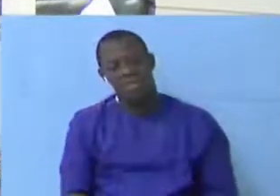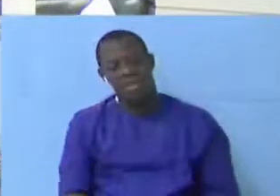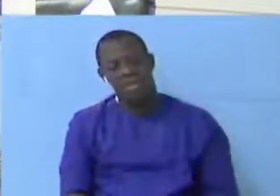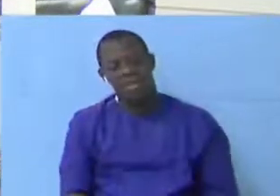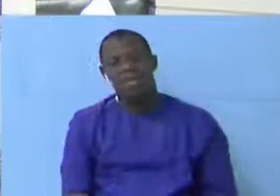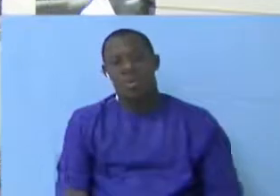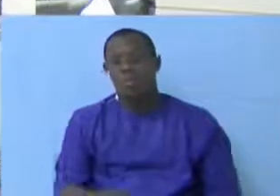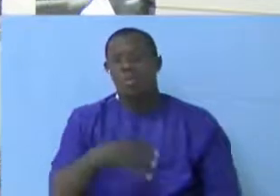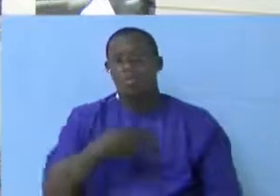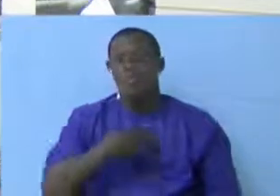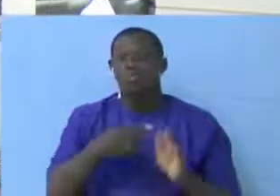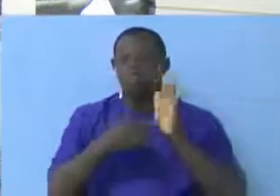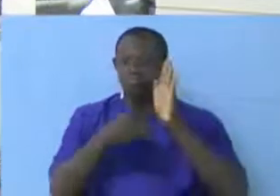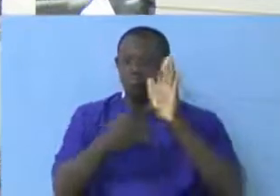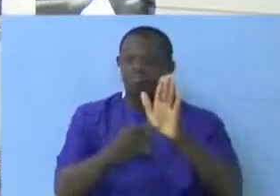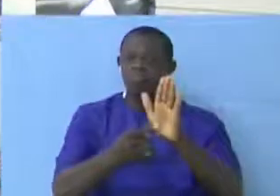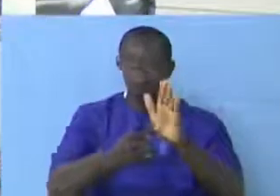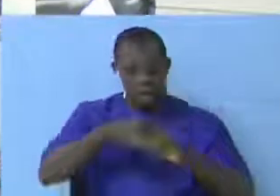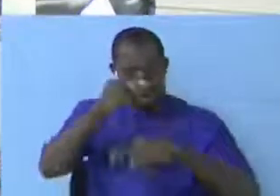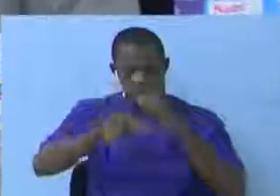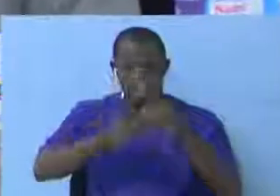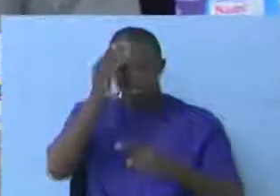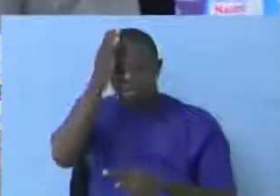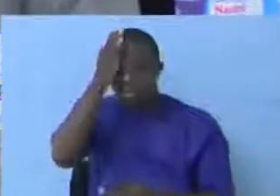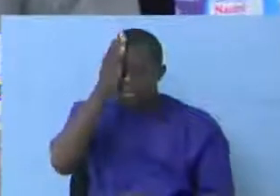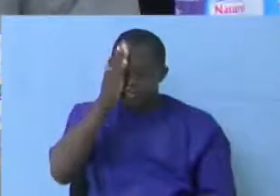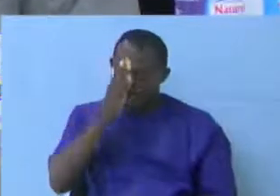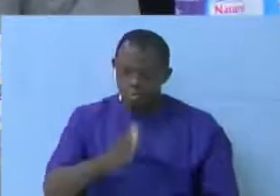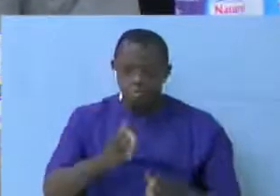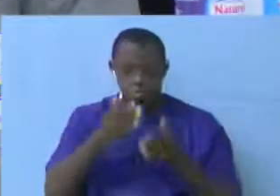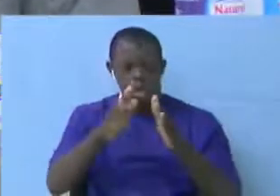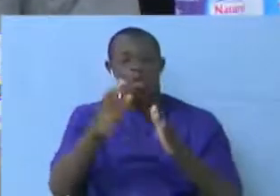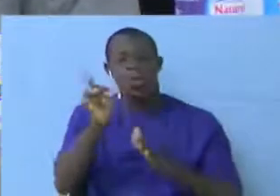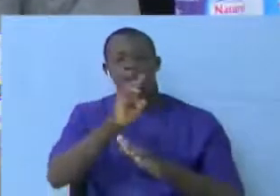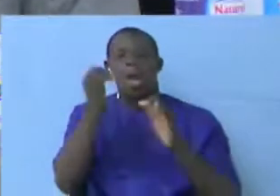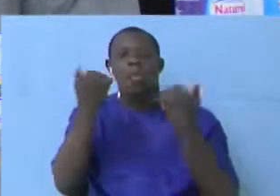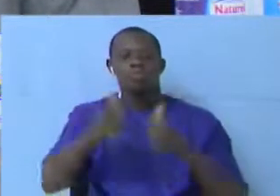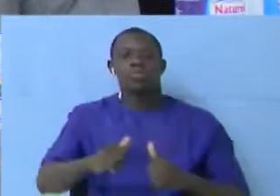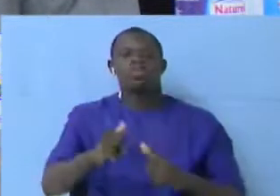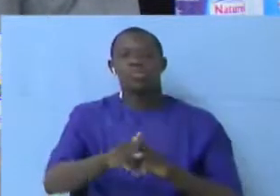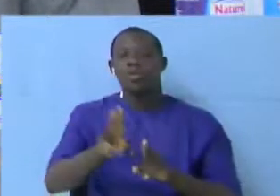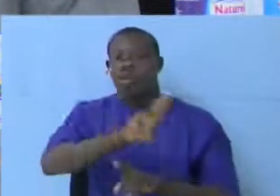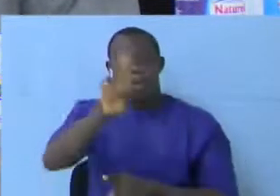to demonstrate the seriousness of what has happened. Nobody should understate.